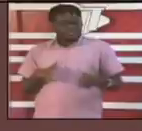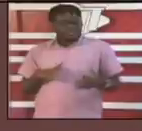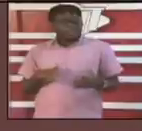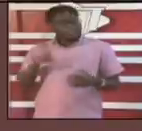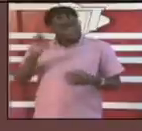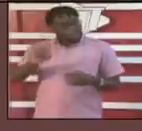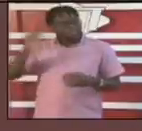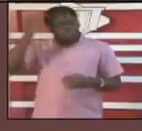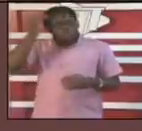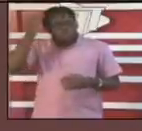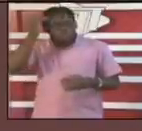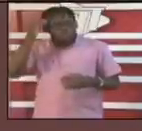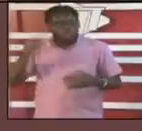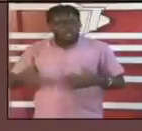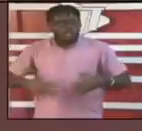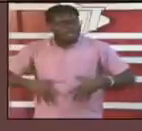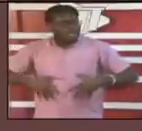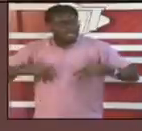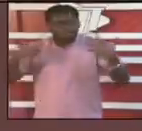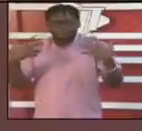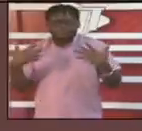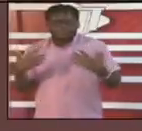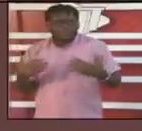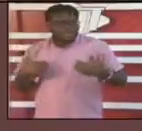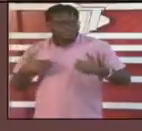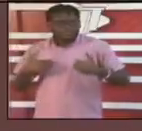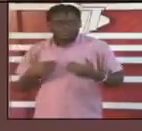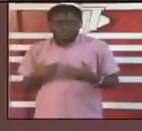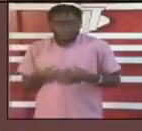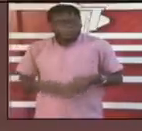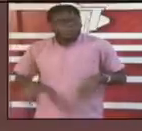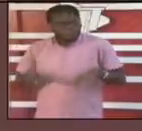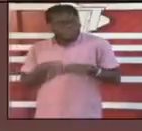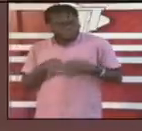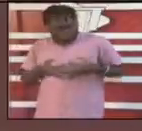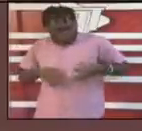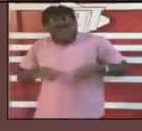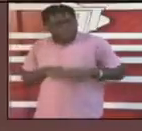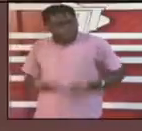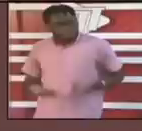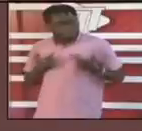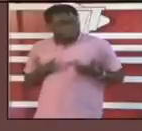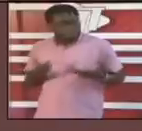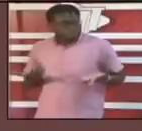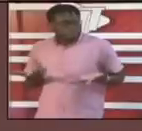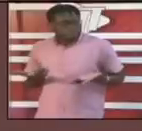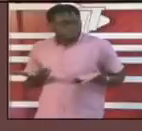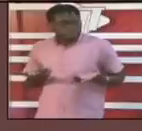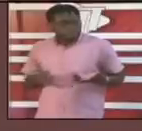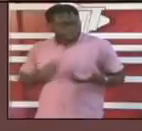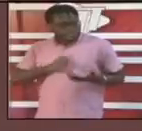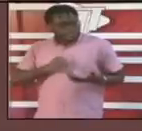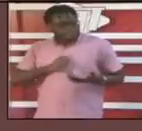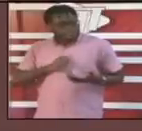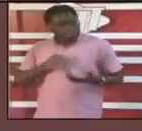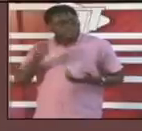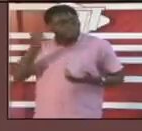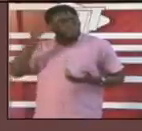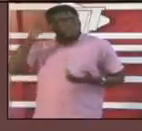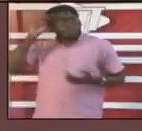Have a vision for yourself and for your life. Write it down. Make it plain.